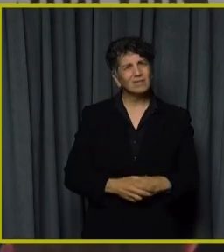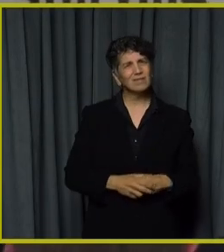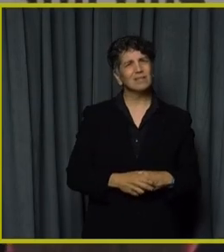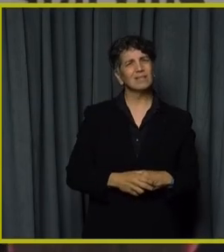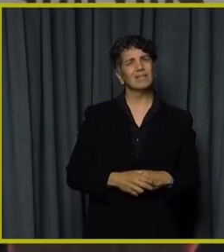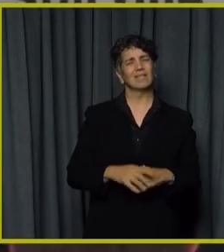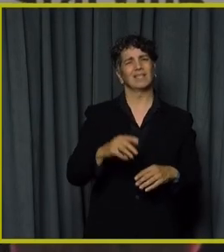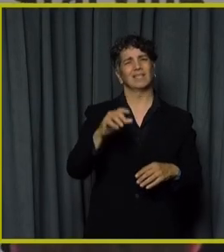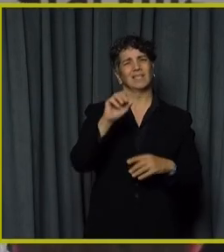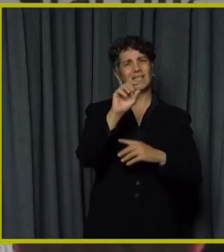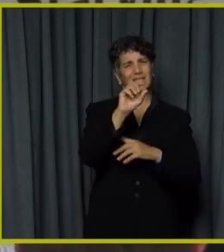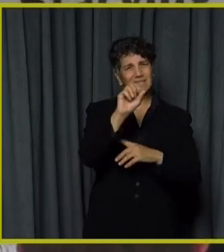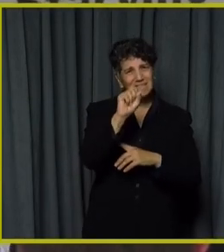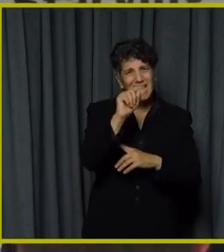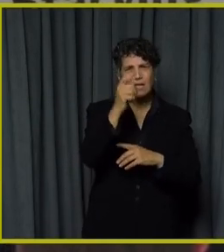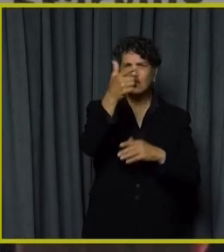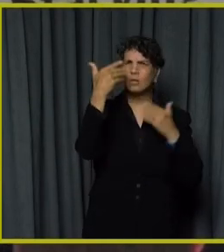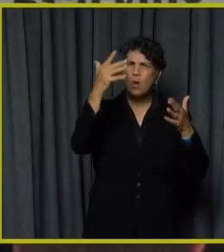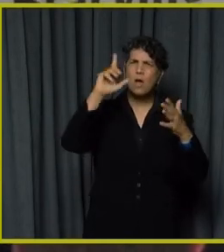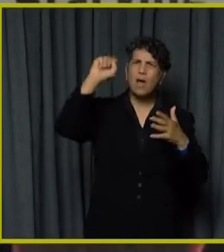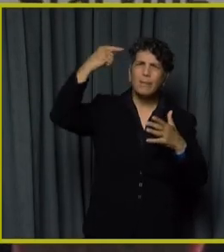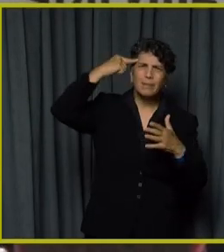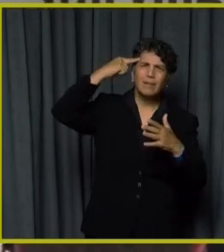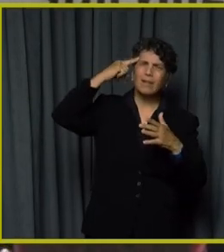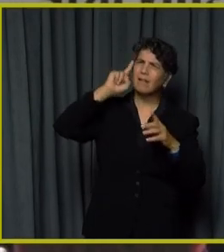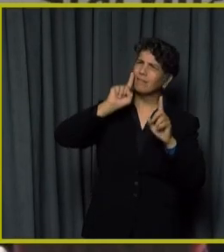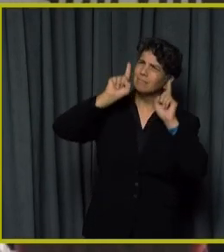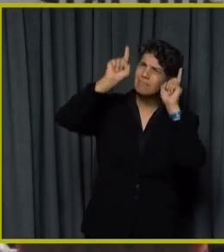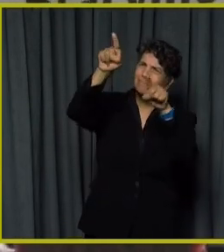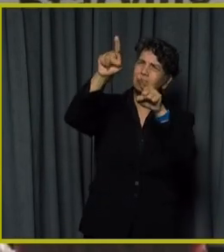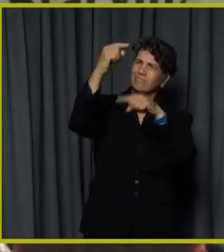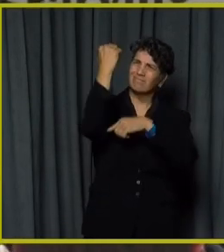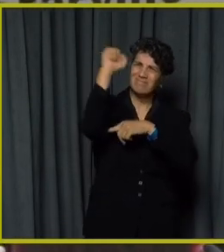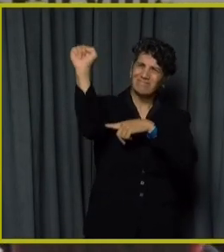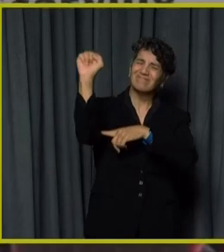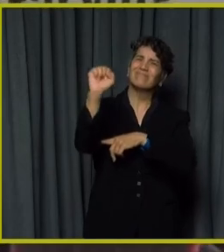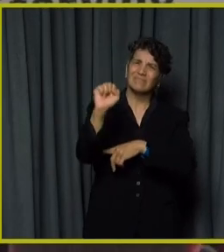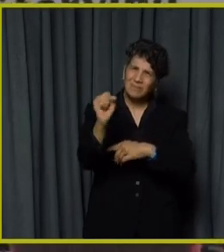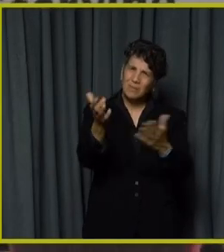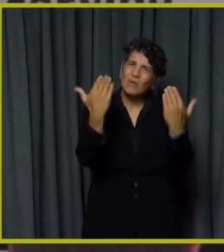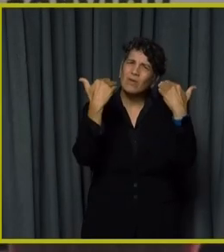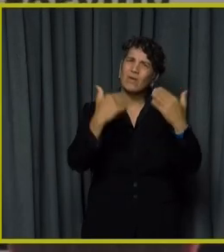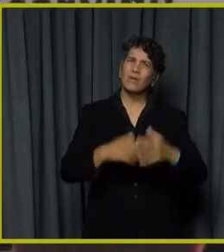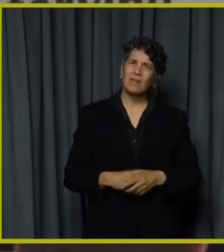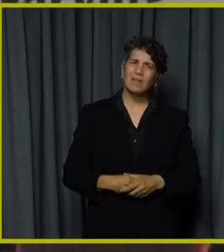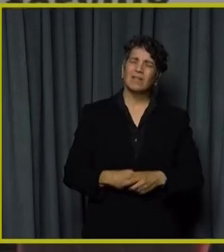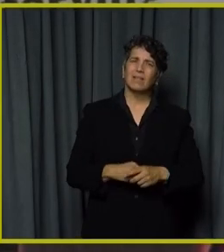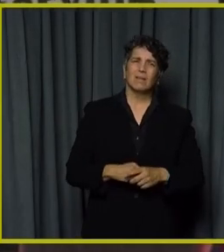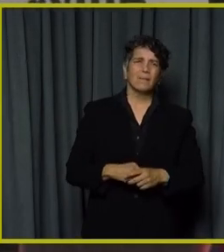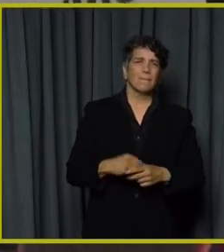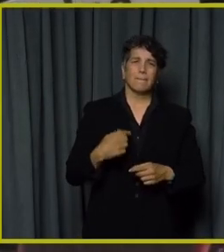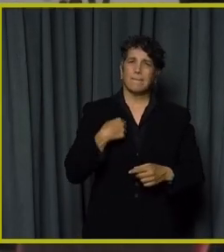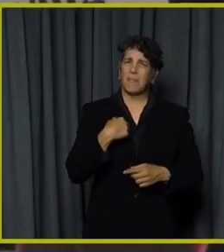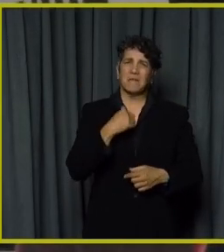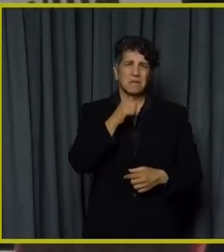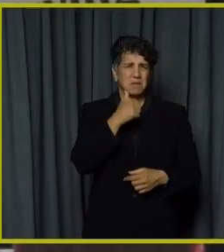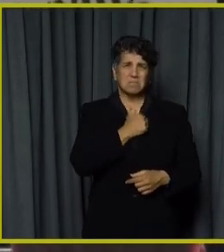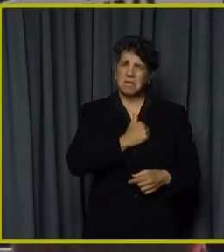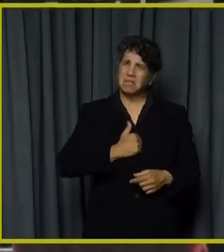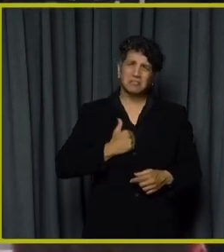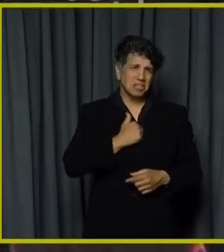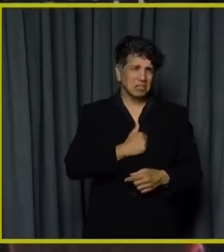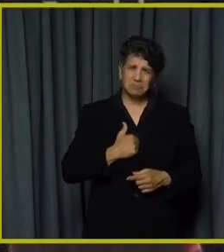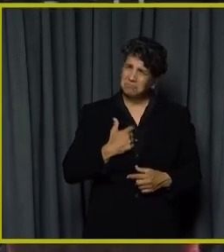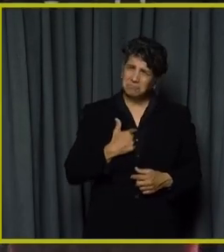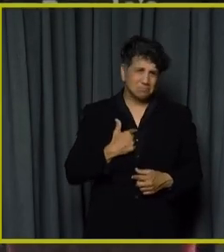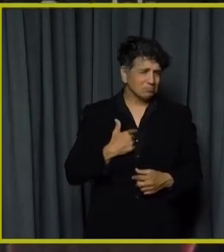be silent, that's right, that we will be unapologetic, that's right, and that we are willing to put our lives on the line for the most